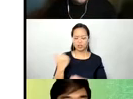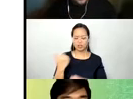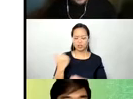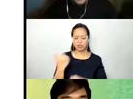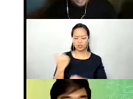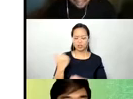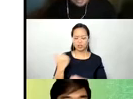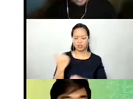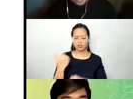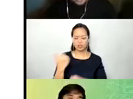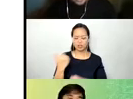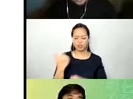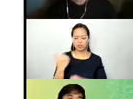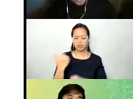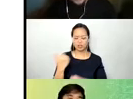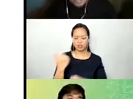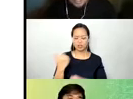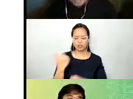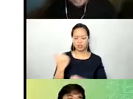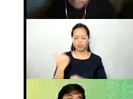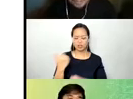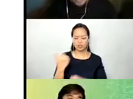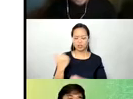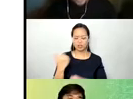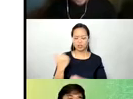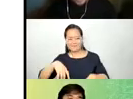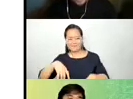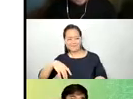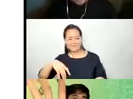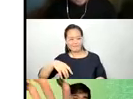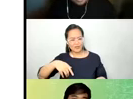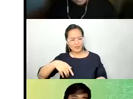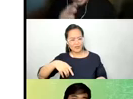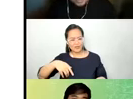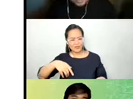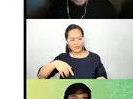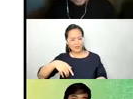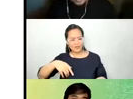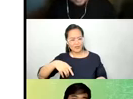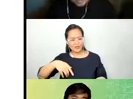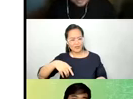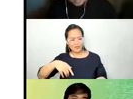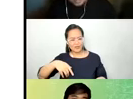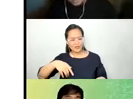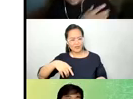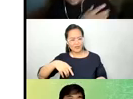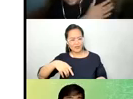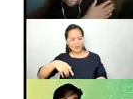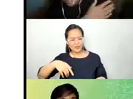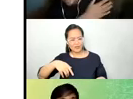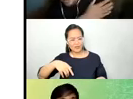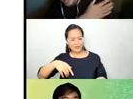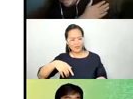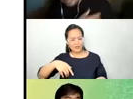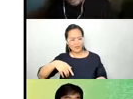that anger and the hurt at someone. If you have a seatmate, let's say punch that person